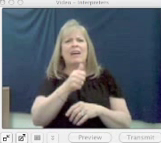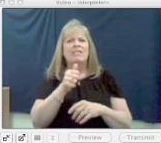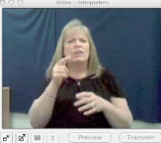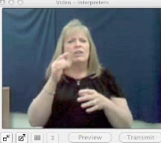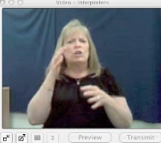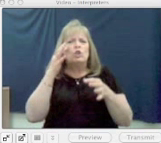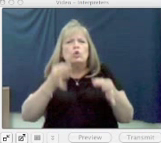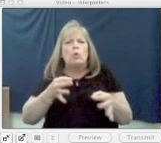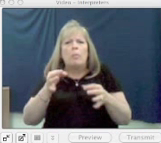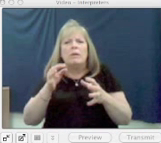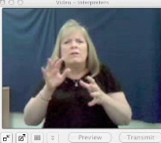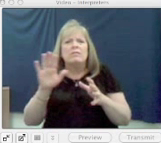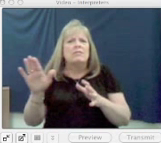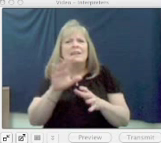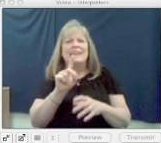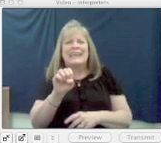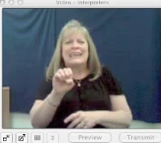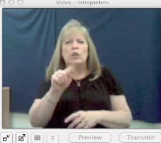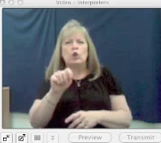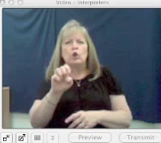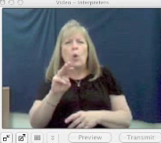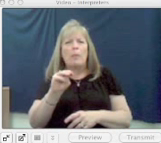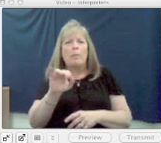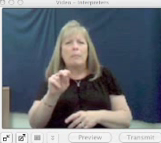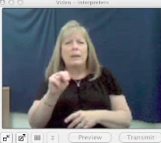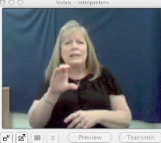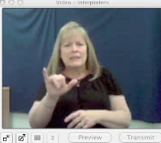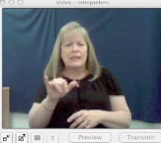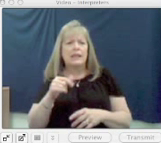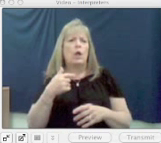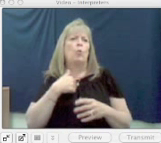That we value an individual's agency.